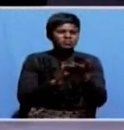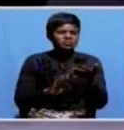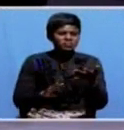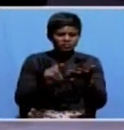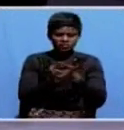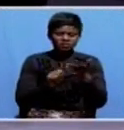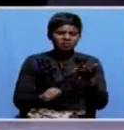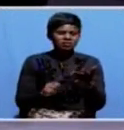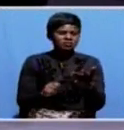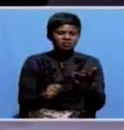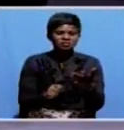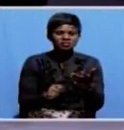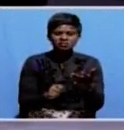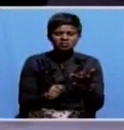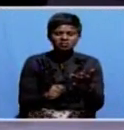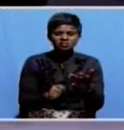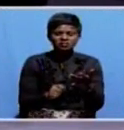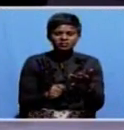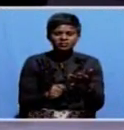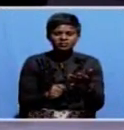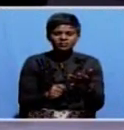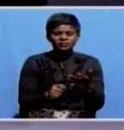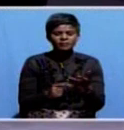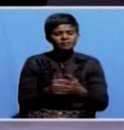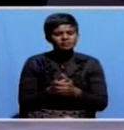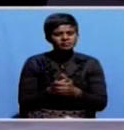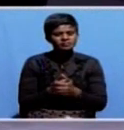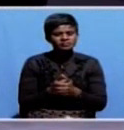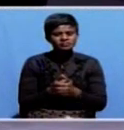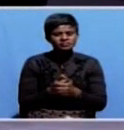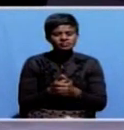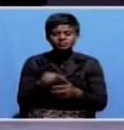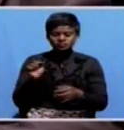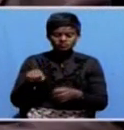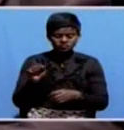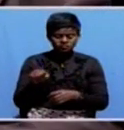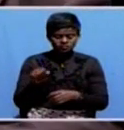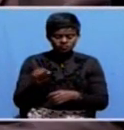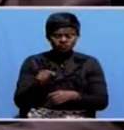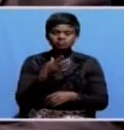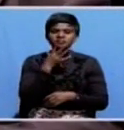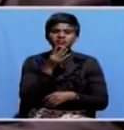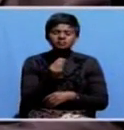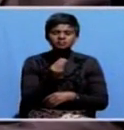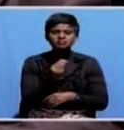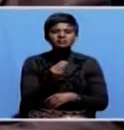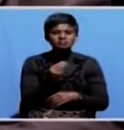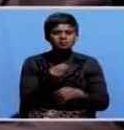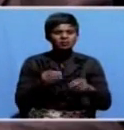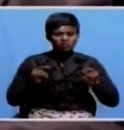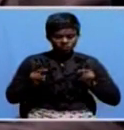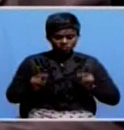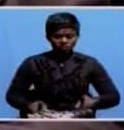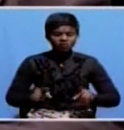to get too much? No, could get worse before it got any better. Yes, because Chiluba was a determined man.